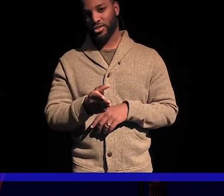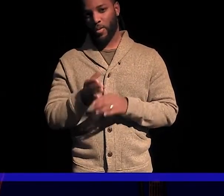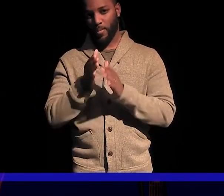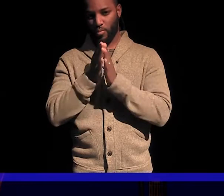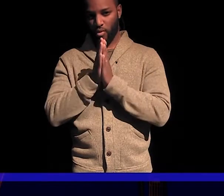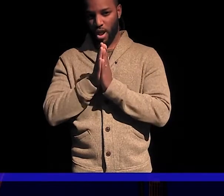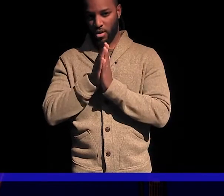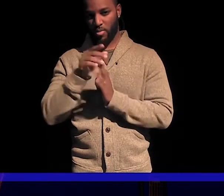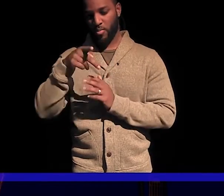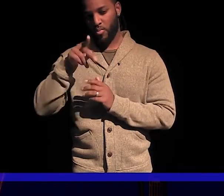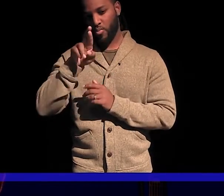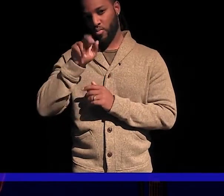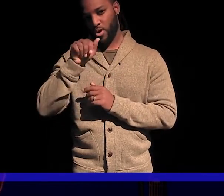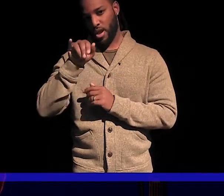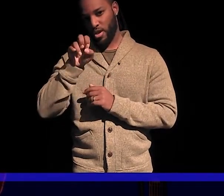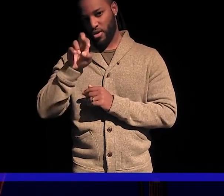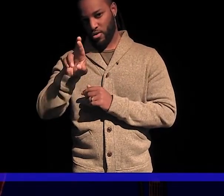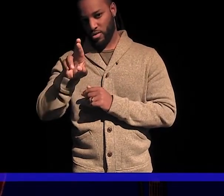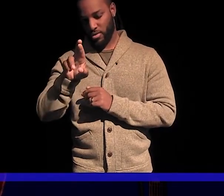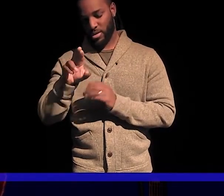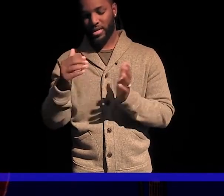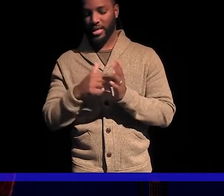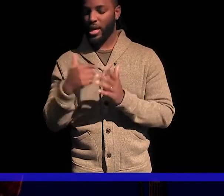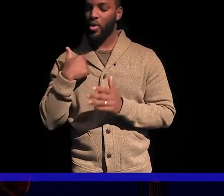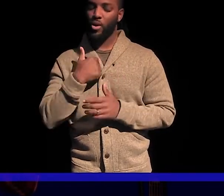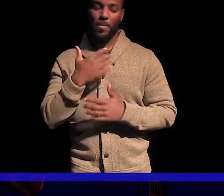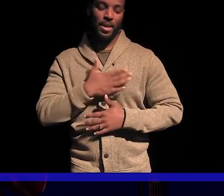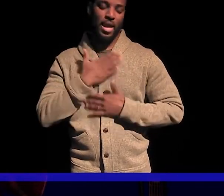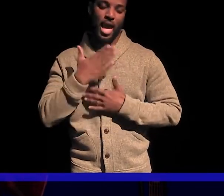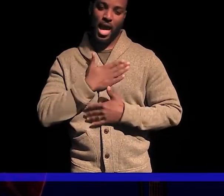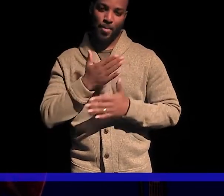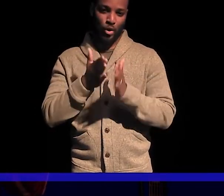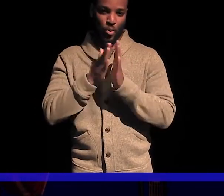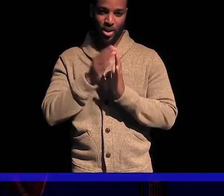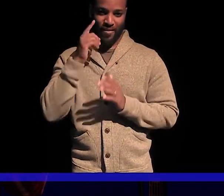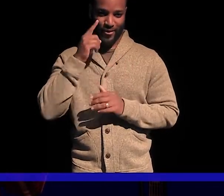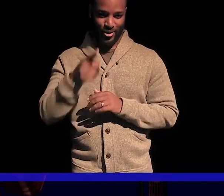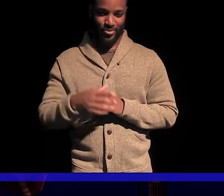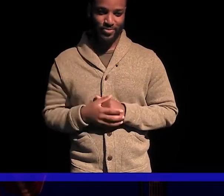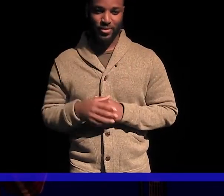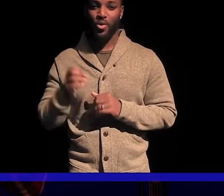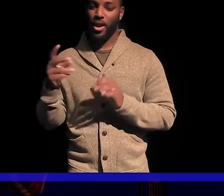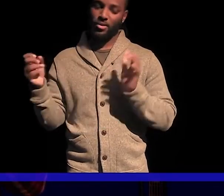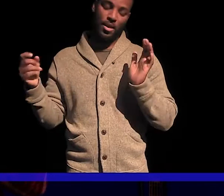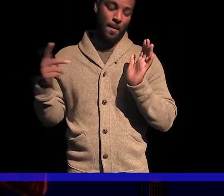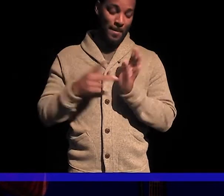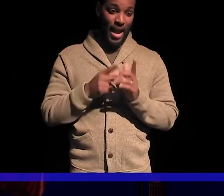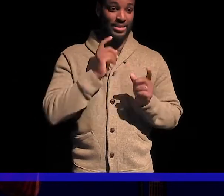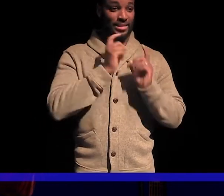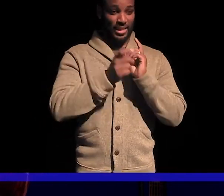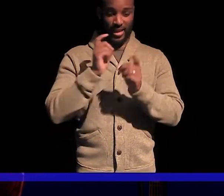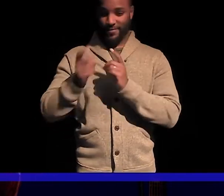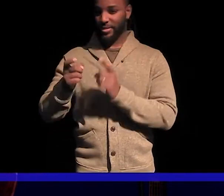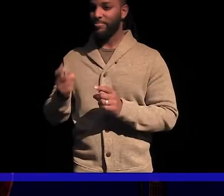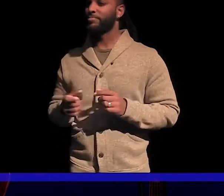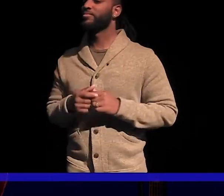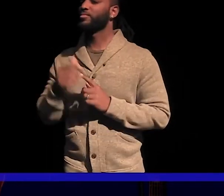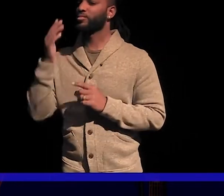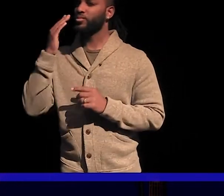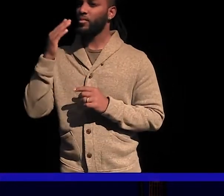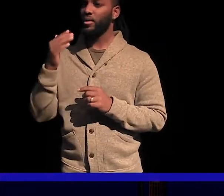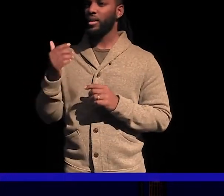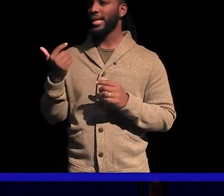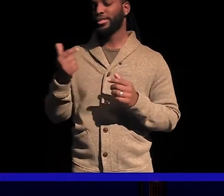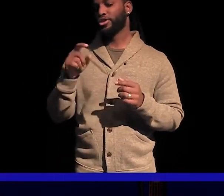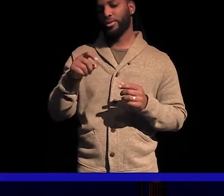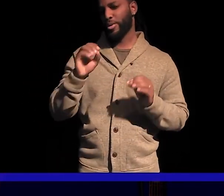vineyardcincinnati.com/prayer. And we would be, again, happy to pray for you. All right, getting back to giving. You know, it should come as